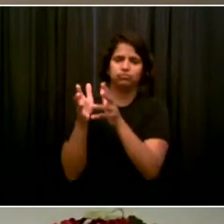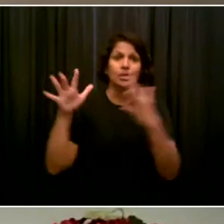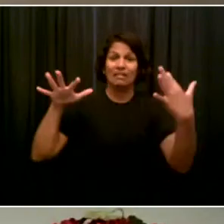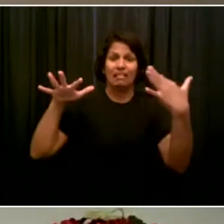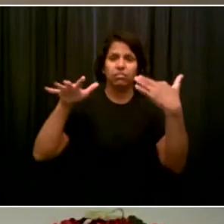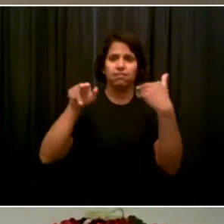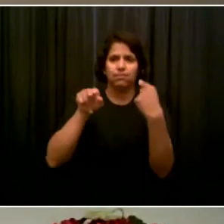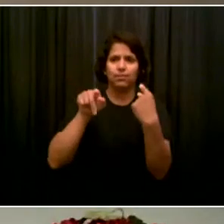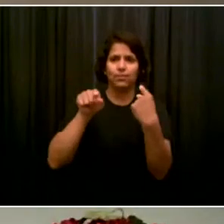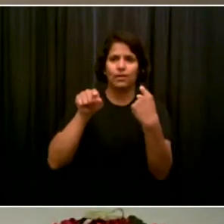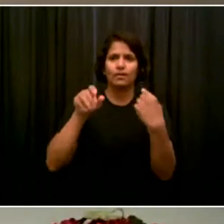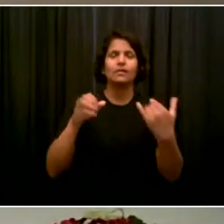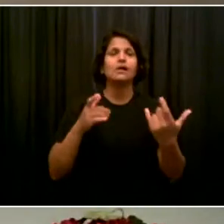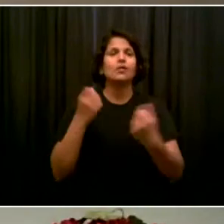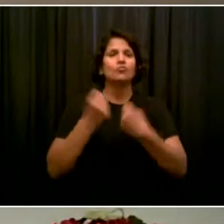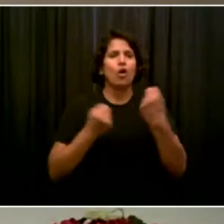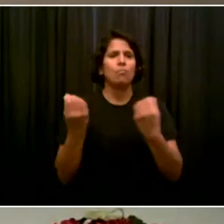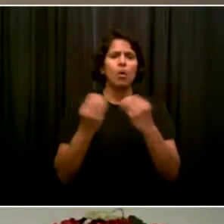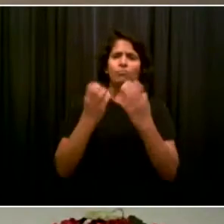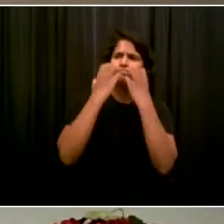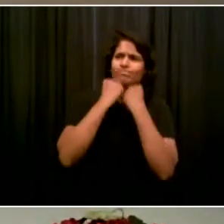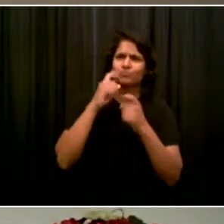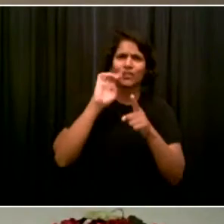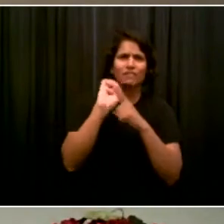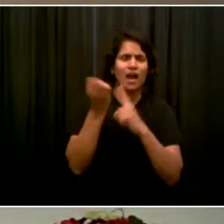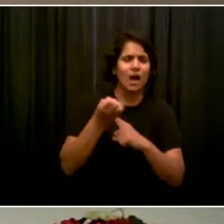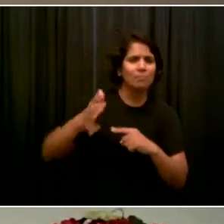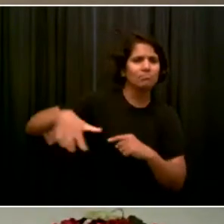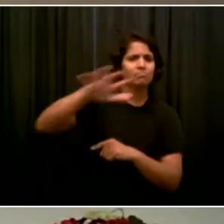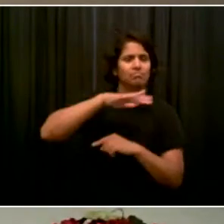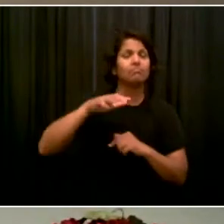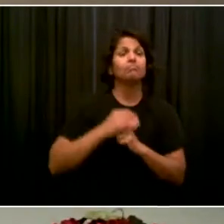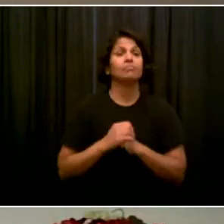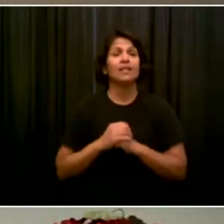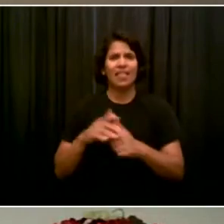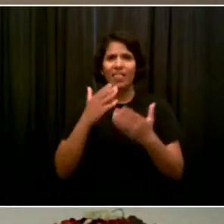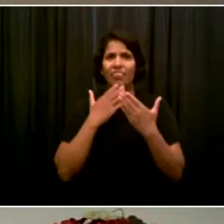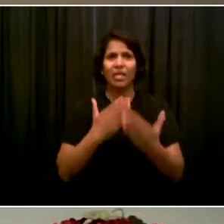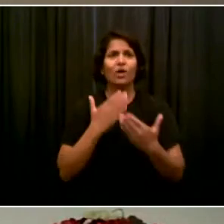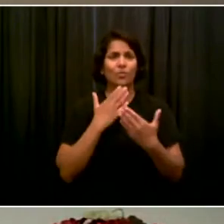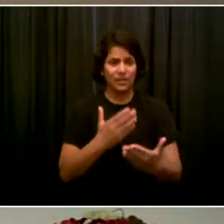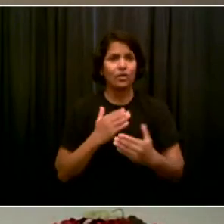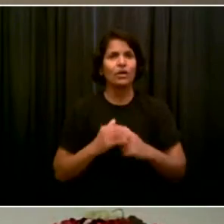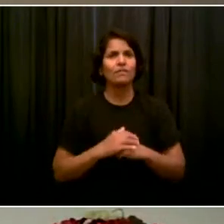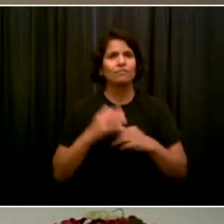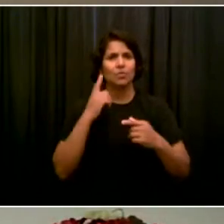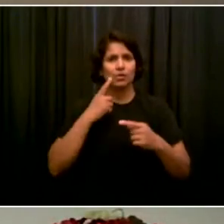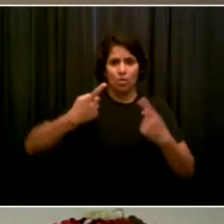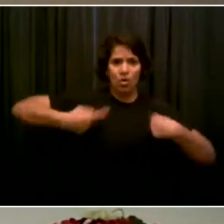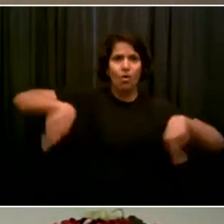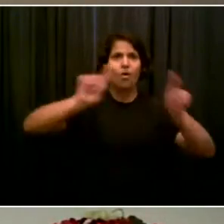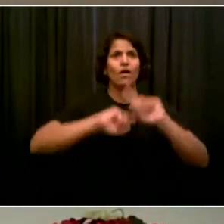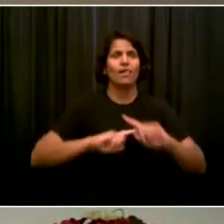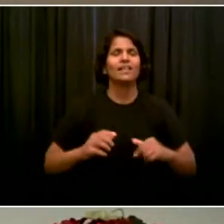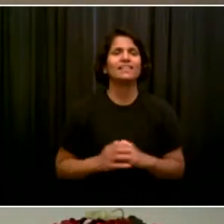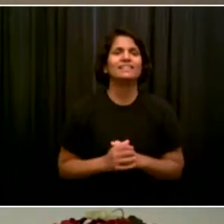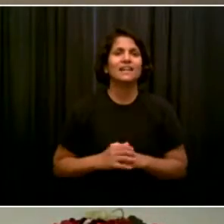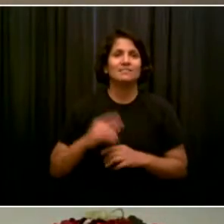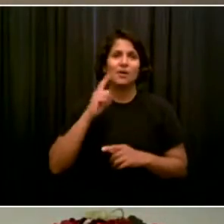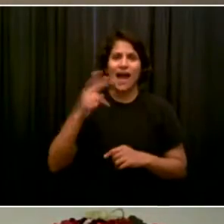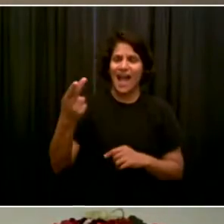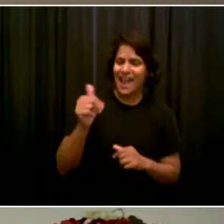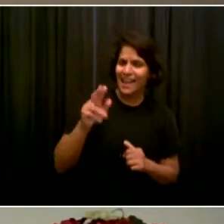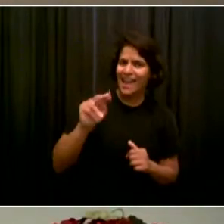de Blasio and Commissioner Gutman. Thank the whole DOT team who have given new meaning to the word persistence, to